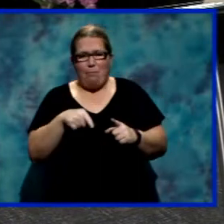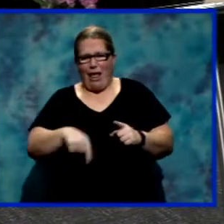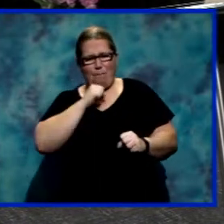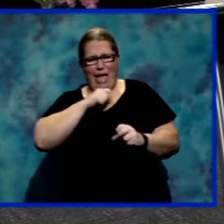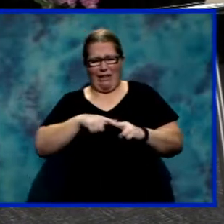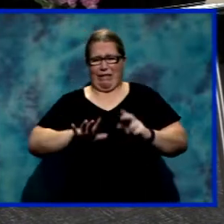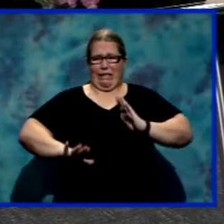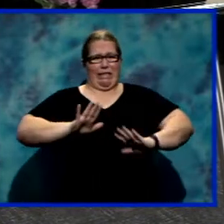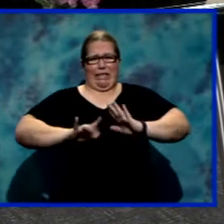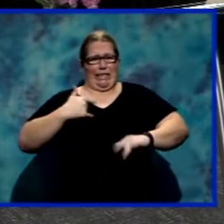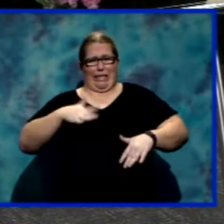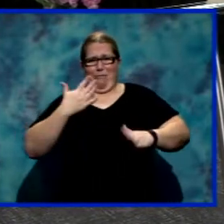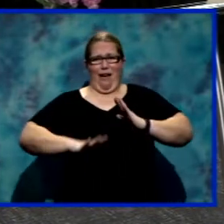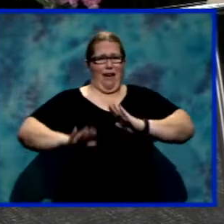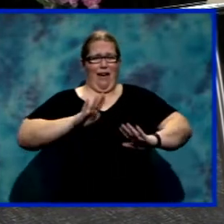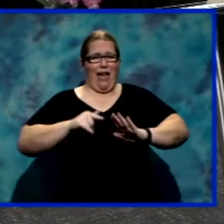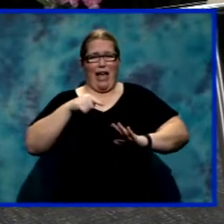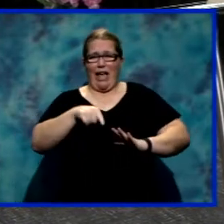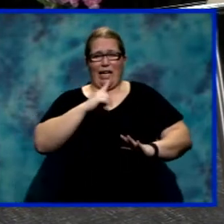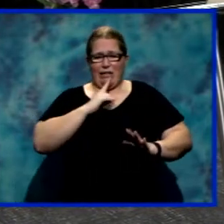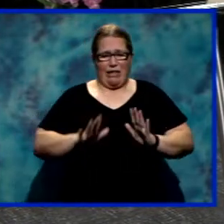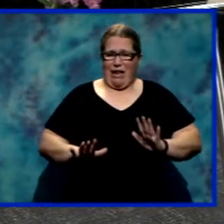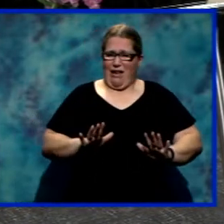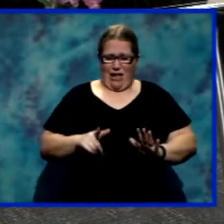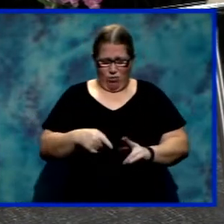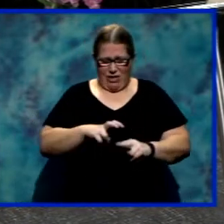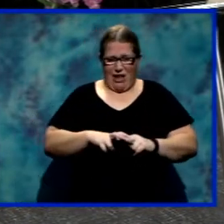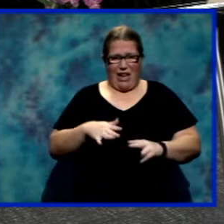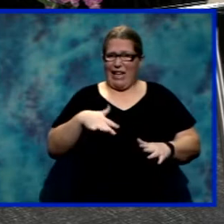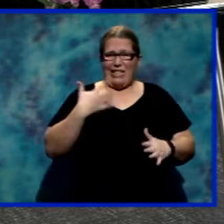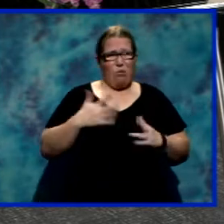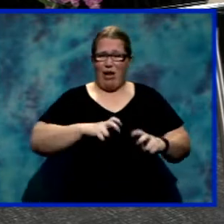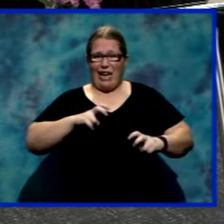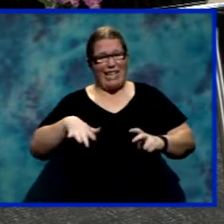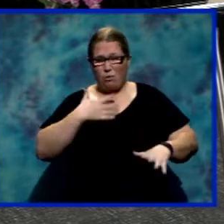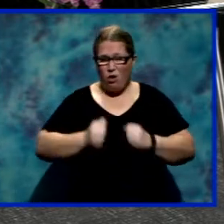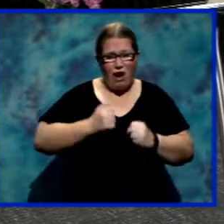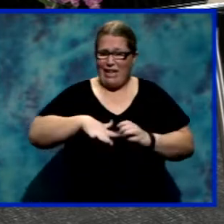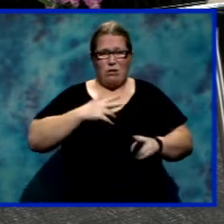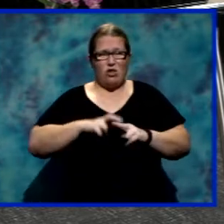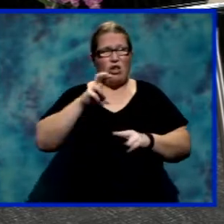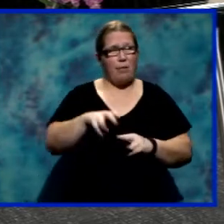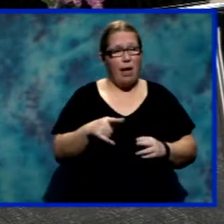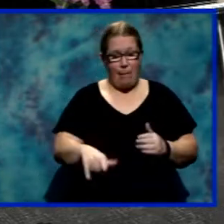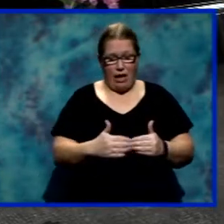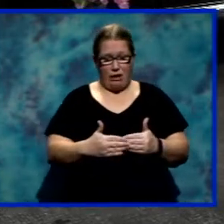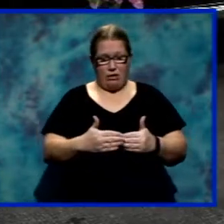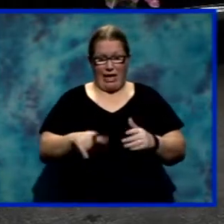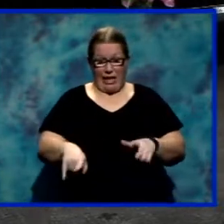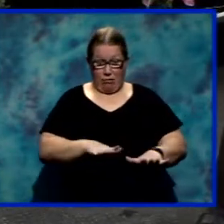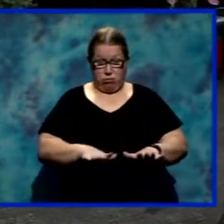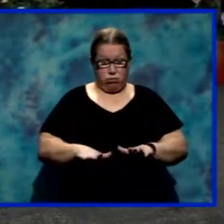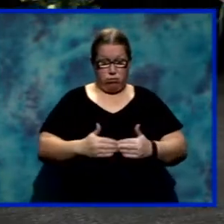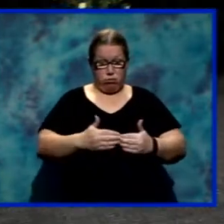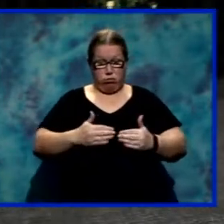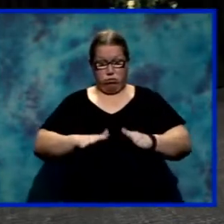hesitated and he didn't move. And every moment he stood on the ice and he didn't run and he didn't jump. the flow drifted further and further